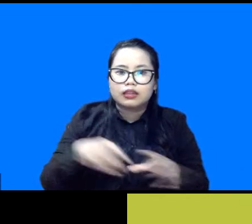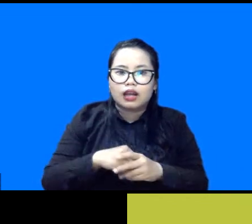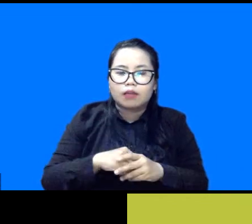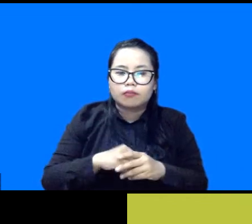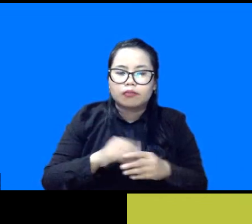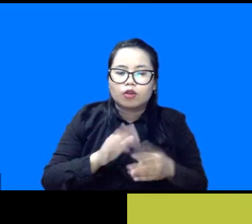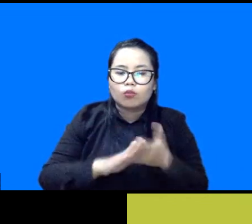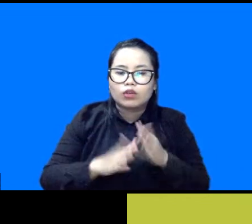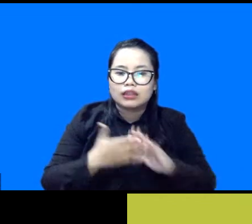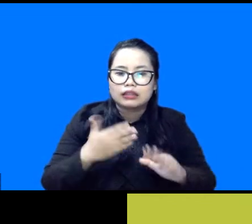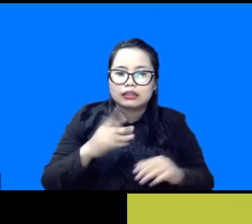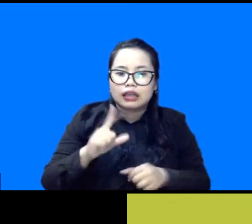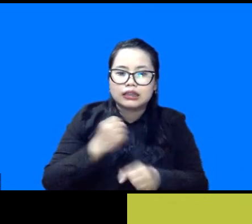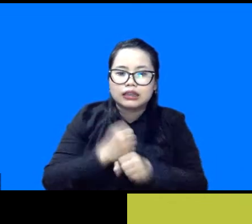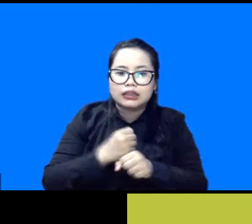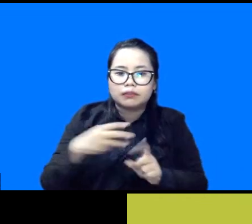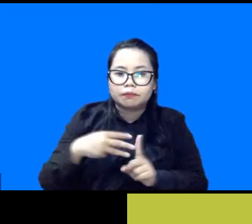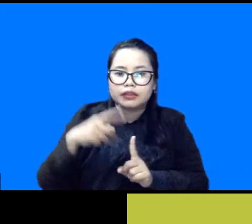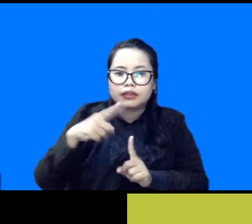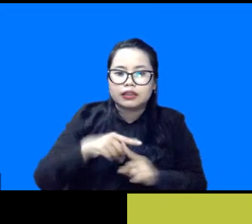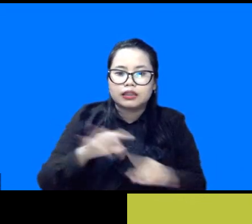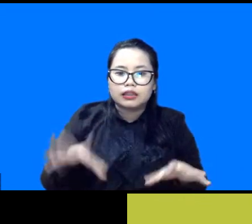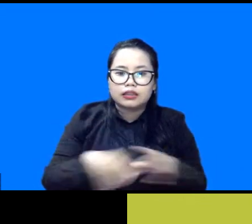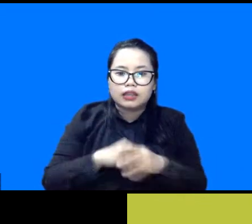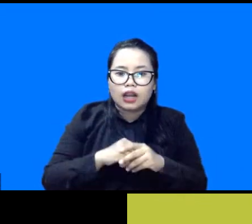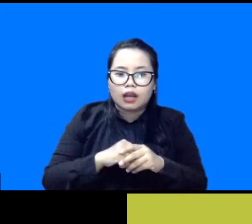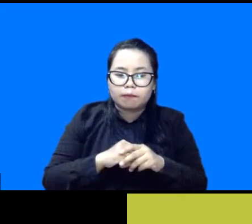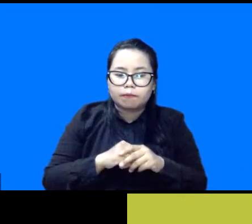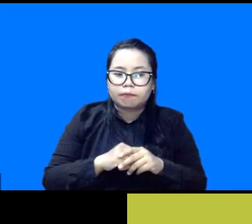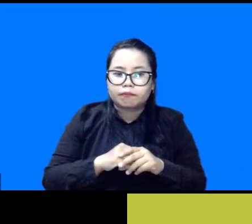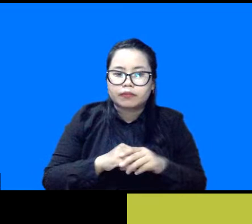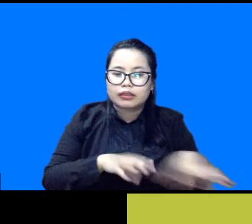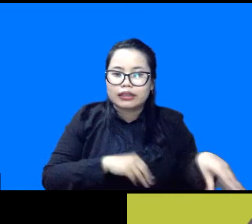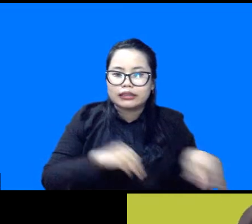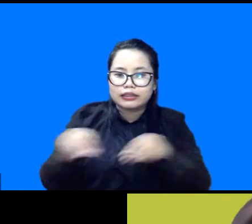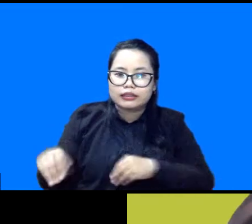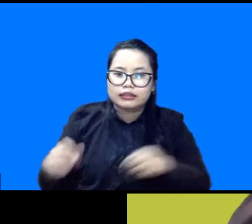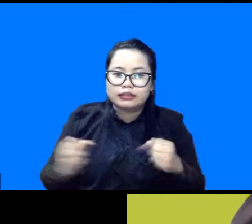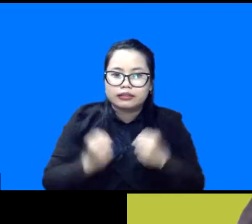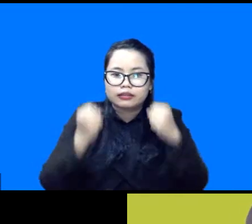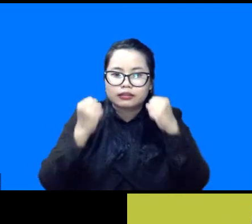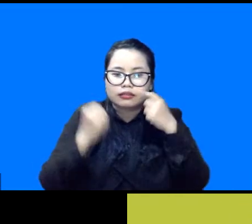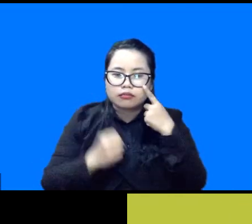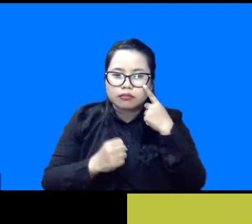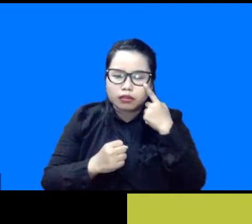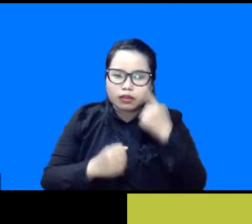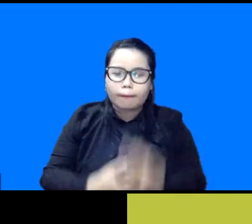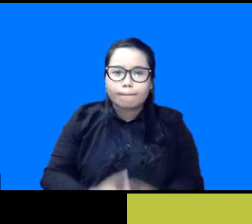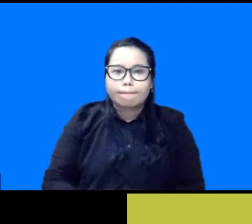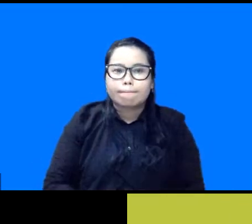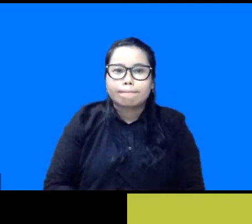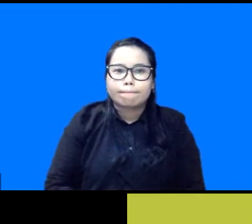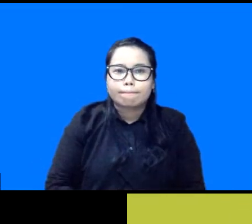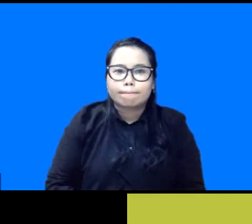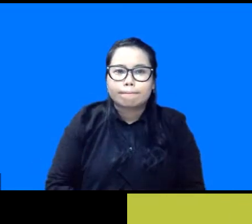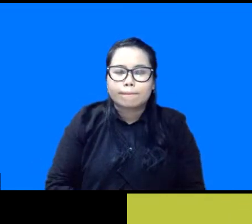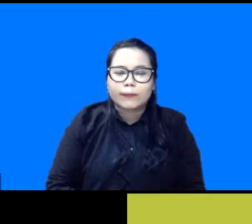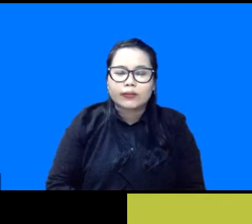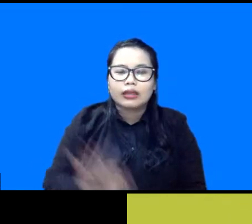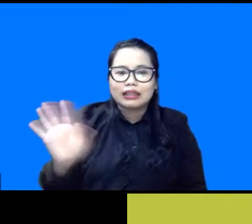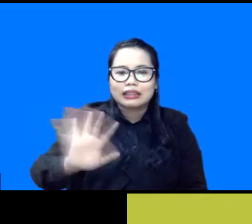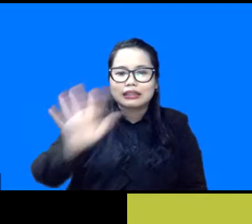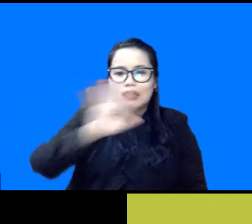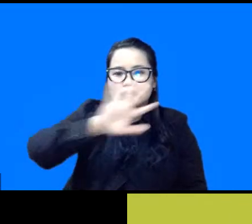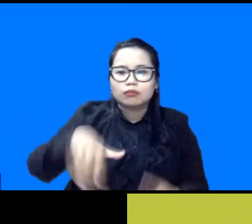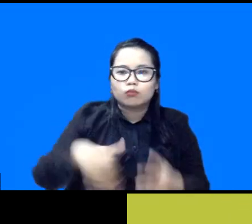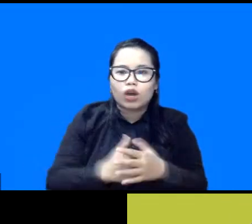restrictions in the ASEAN region regarding LGBTIQ. We know that not all of the ASEAN countries